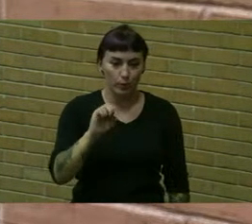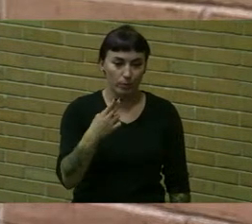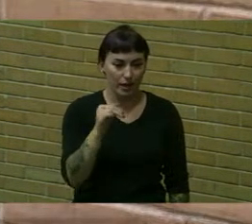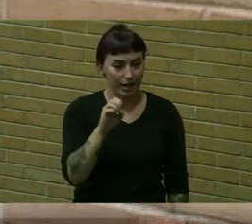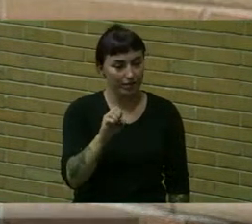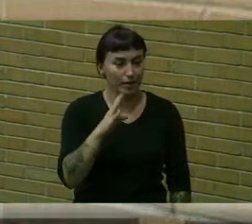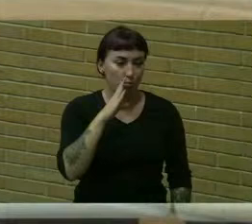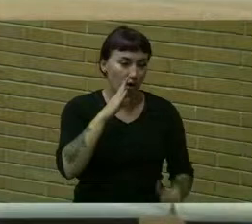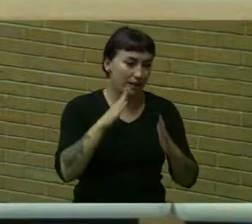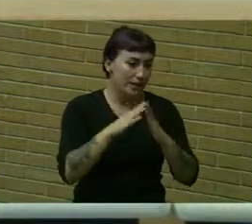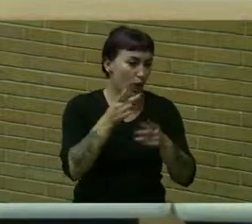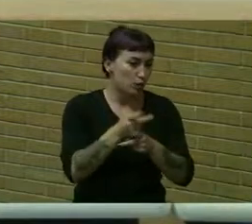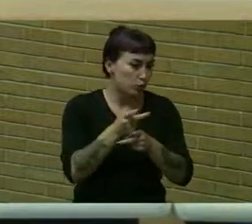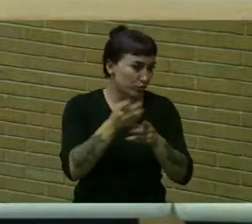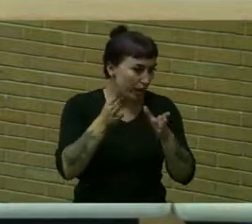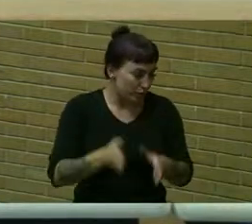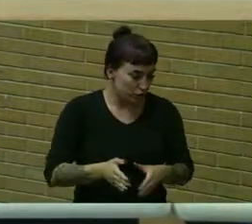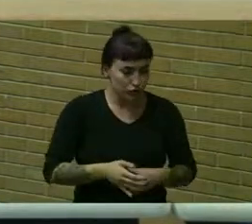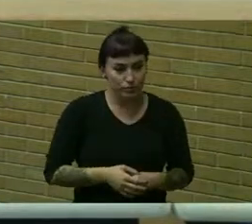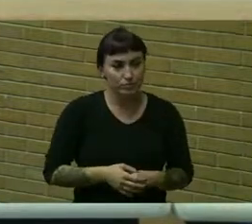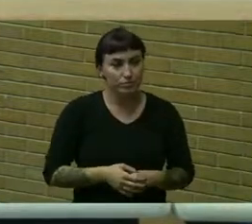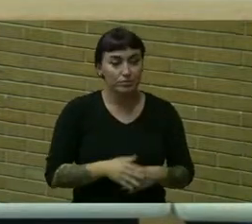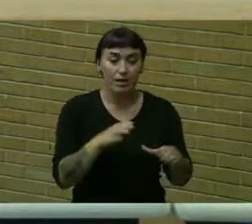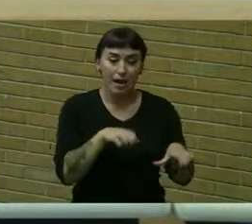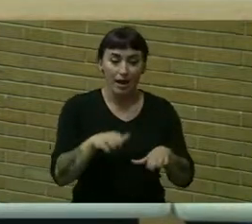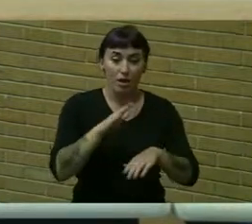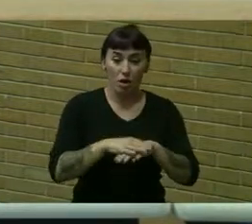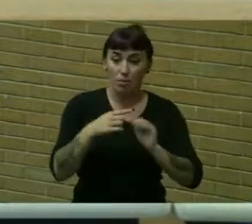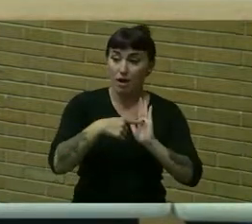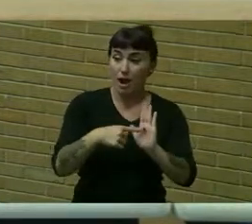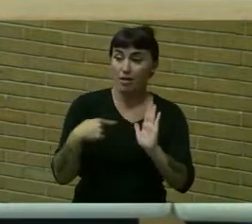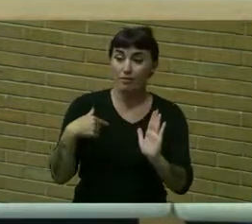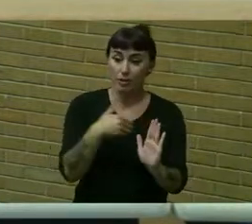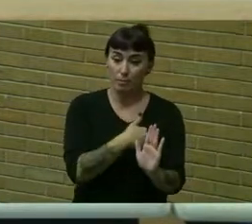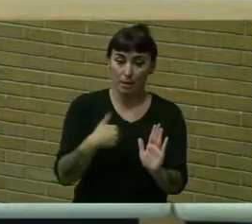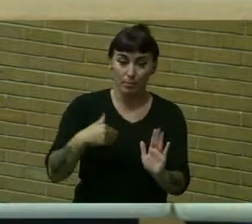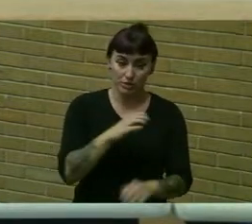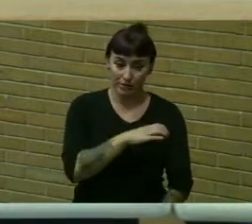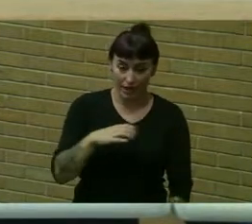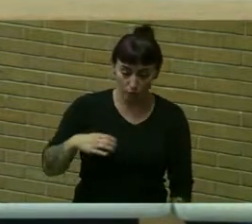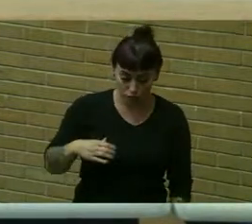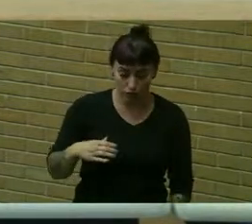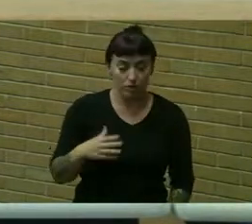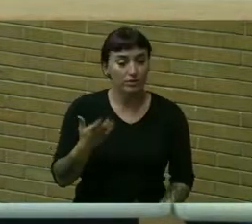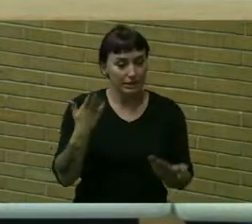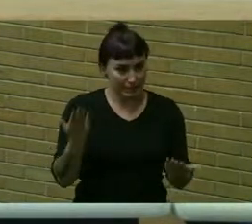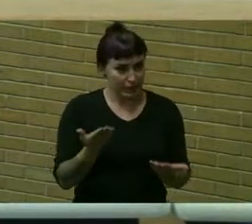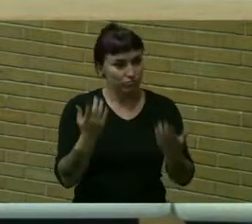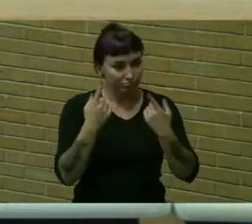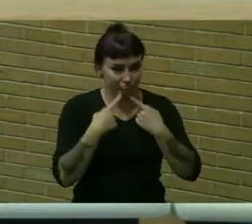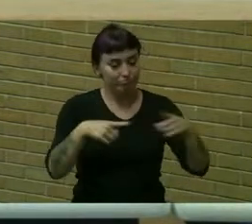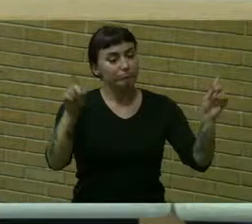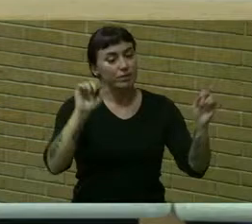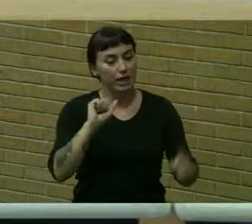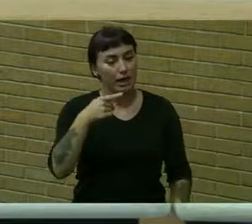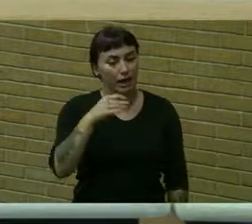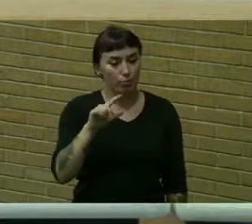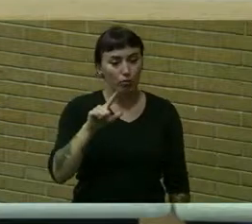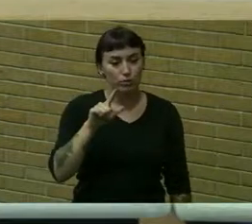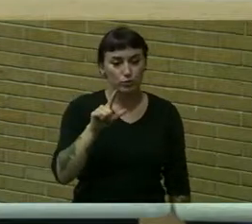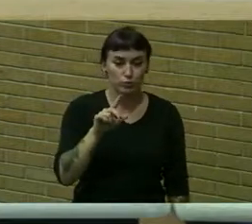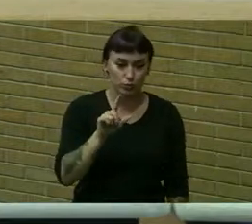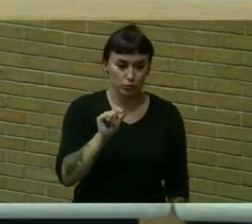Maley, Brighton Town Supervisor, acting on behalf of the members of our town council, do hereby declare April